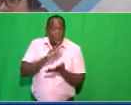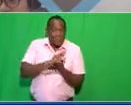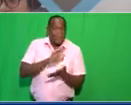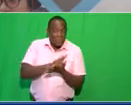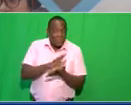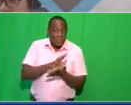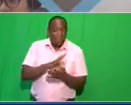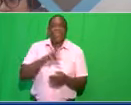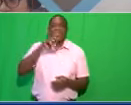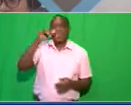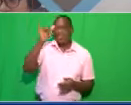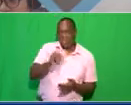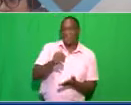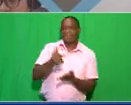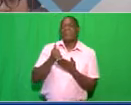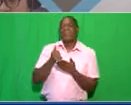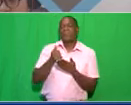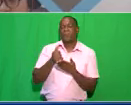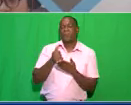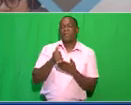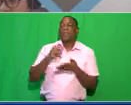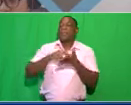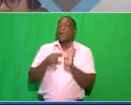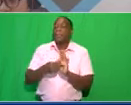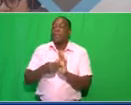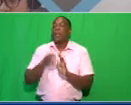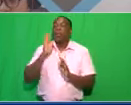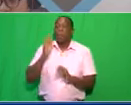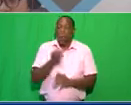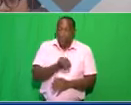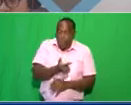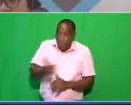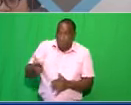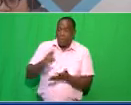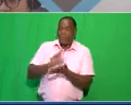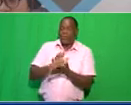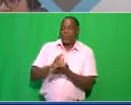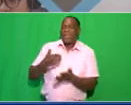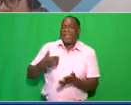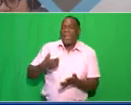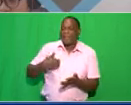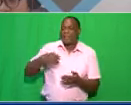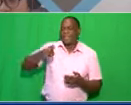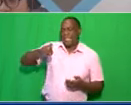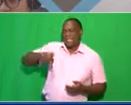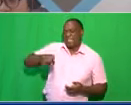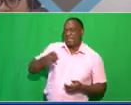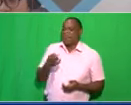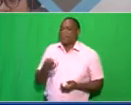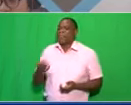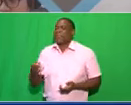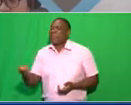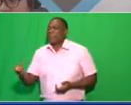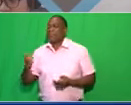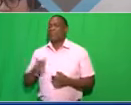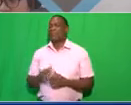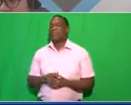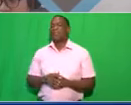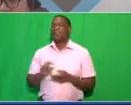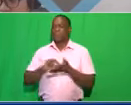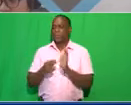will be a requirement for resources to be provided to all schools so that then you find that the current